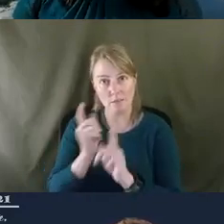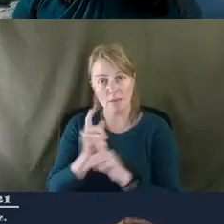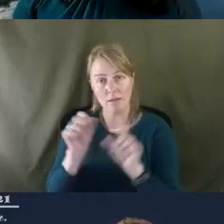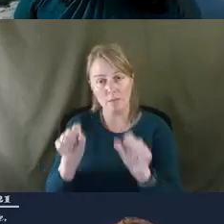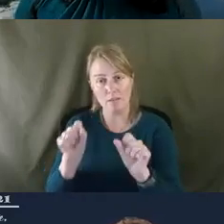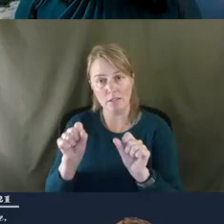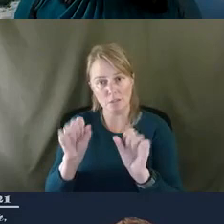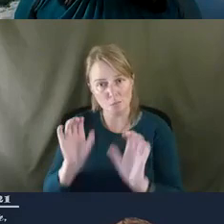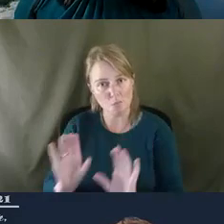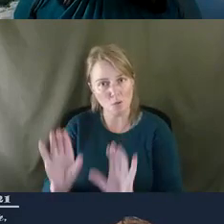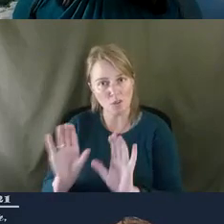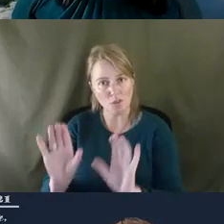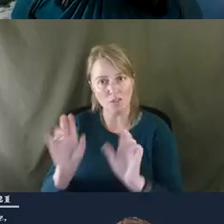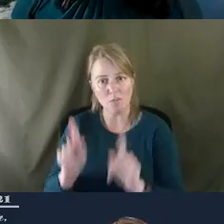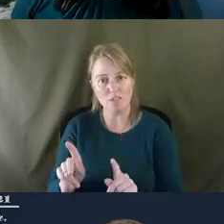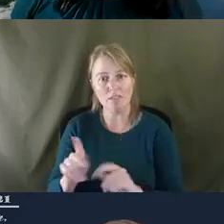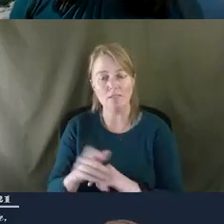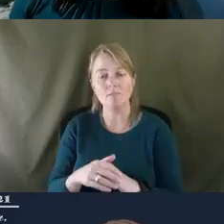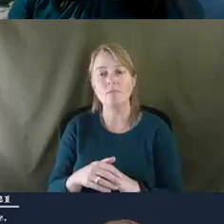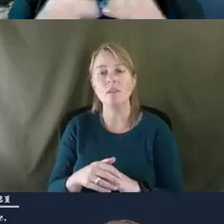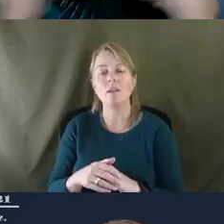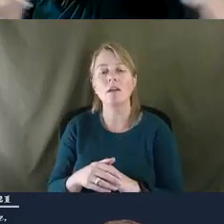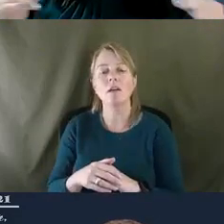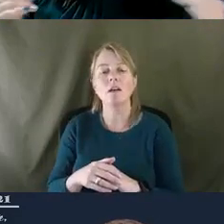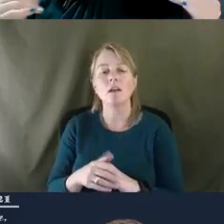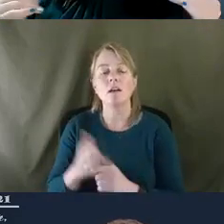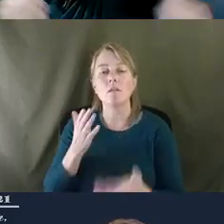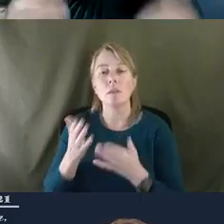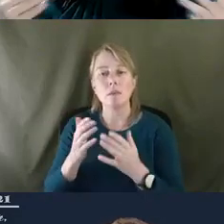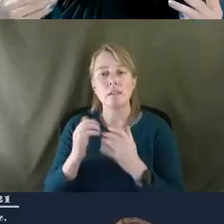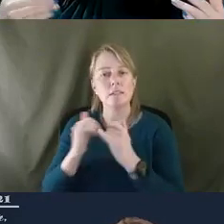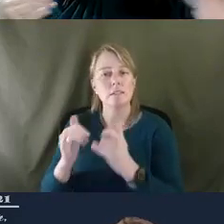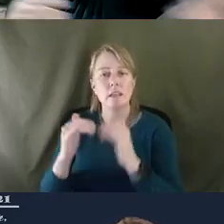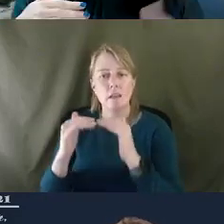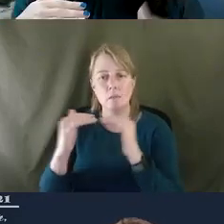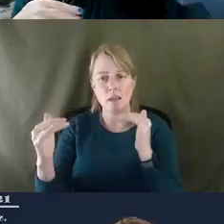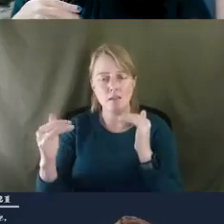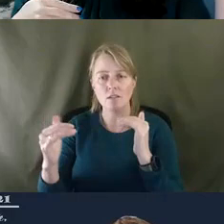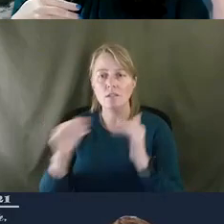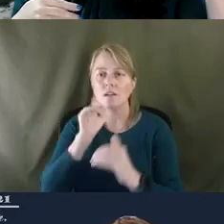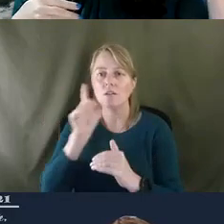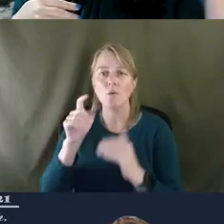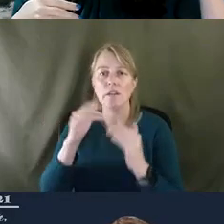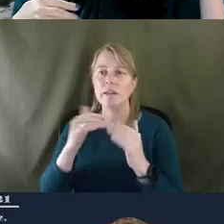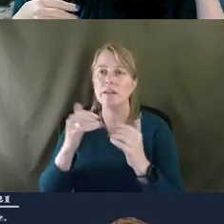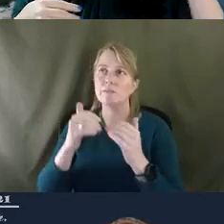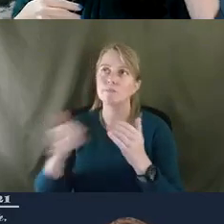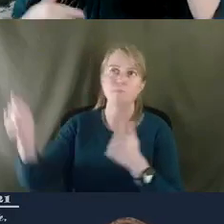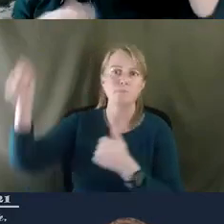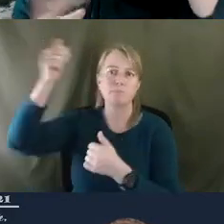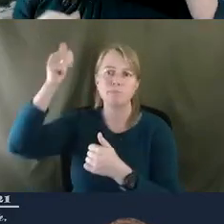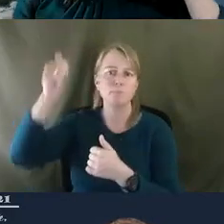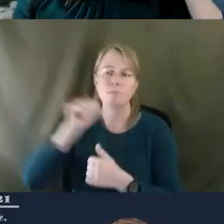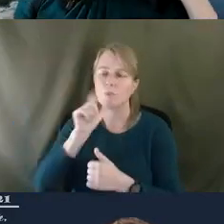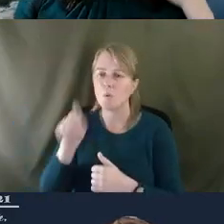person to get to the next level? It can be someone at their same level on an org chart. It doesn't have to be someone up higher on an org chart. That